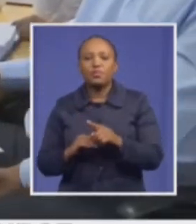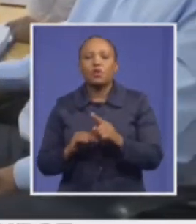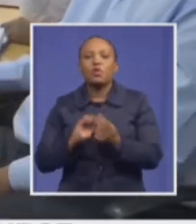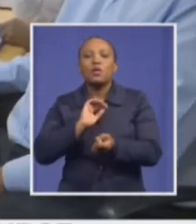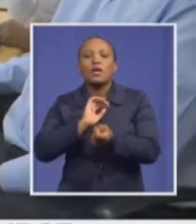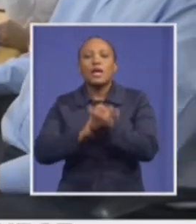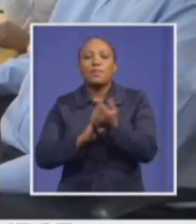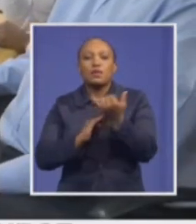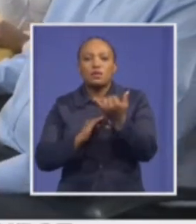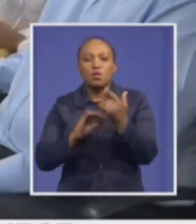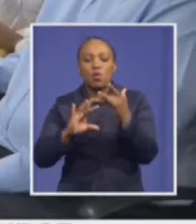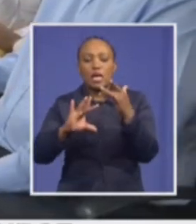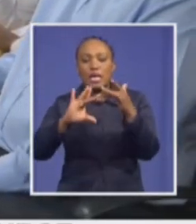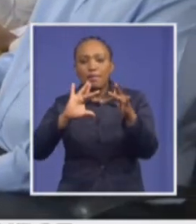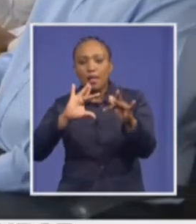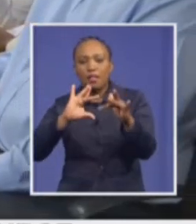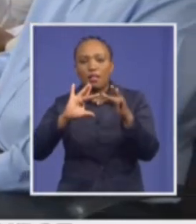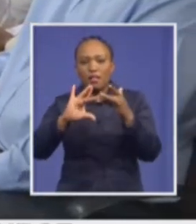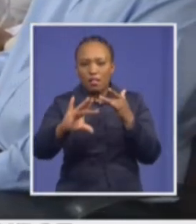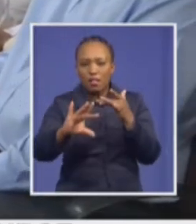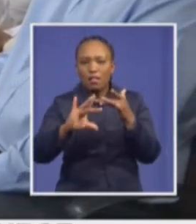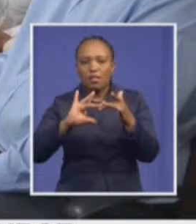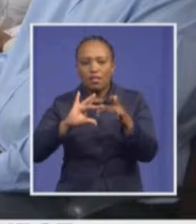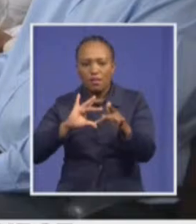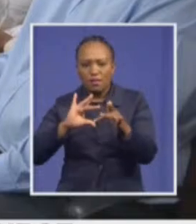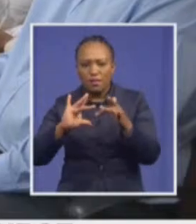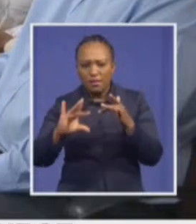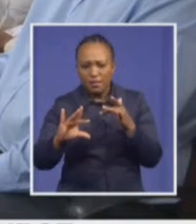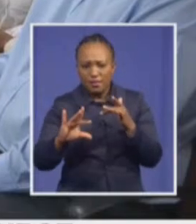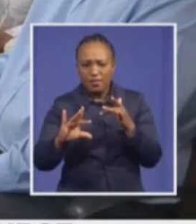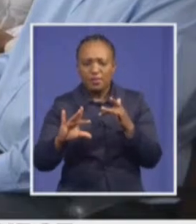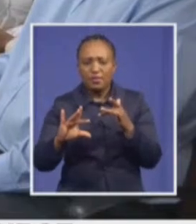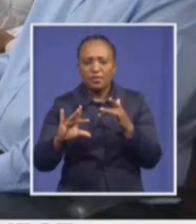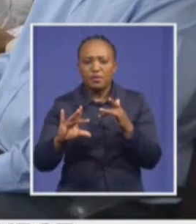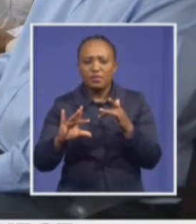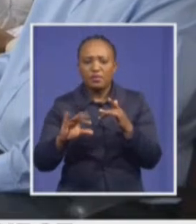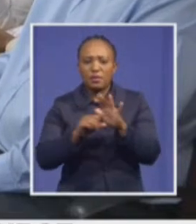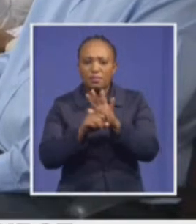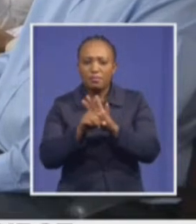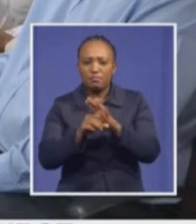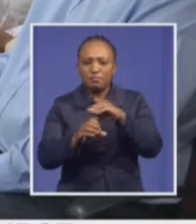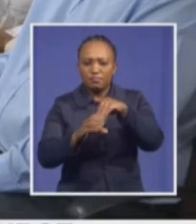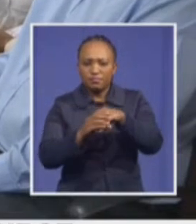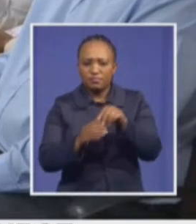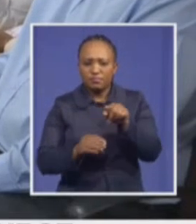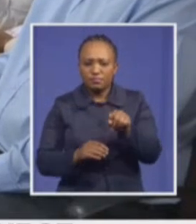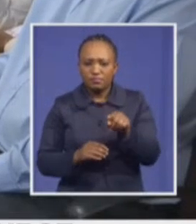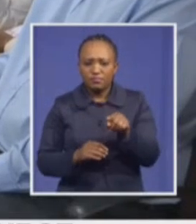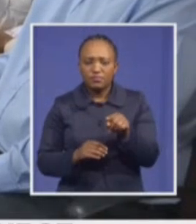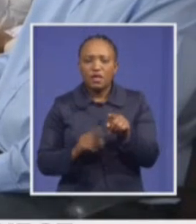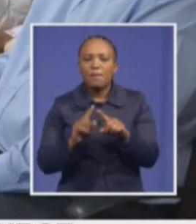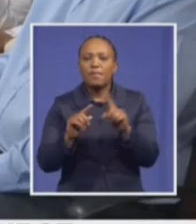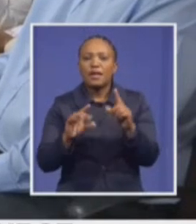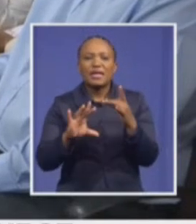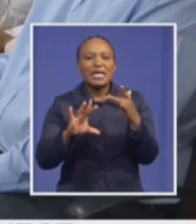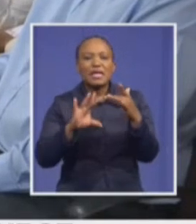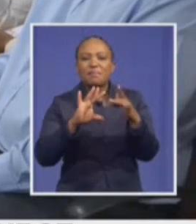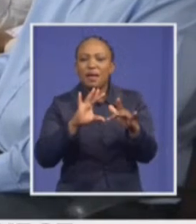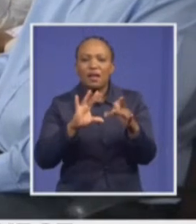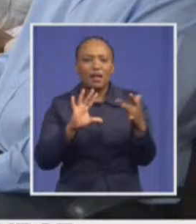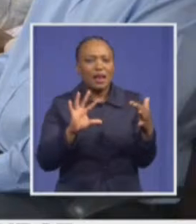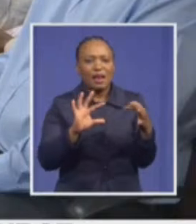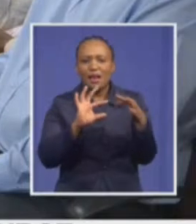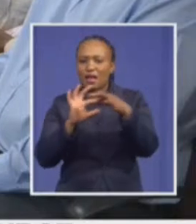into evidence out of context. One, no email is relevant to this until the time that